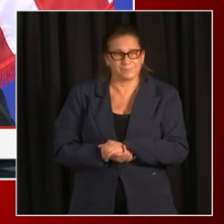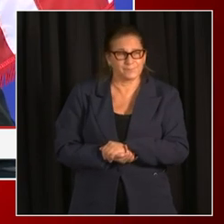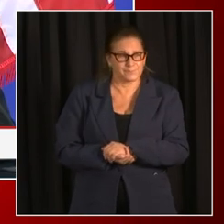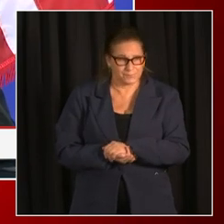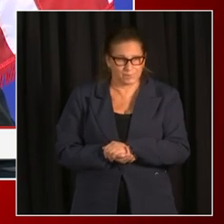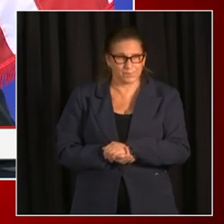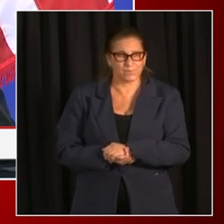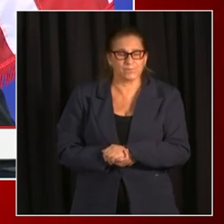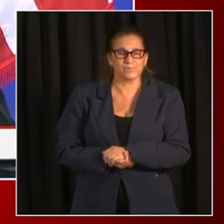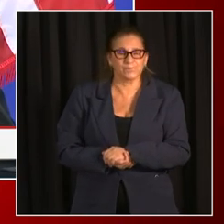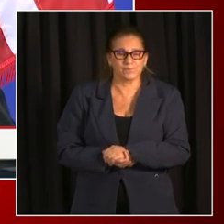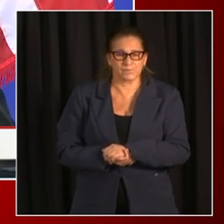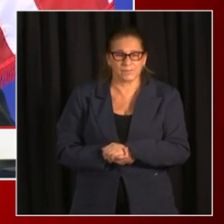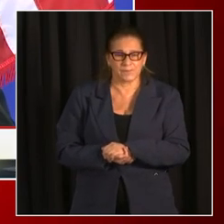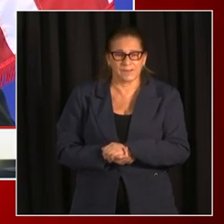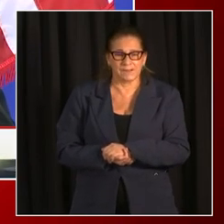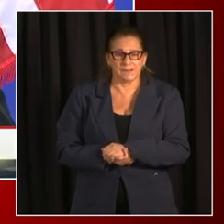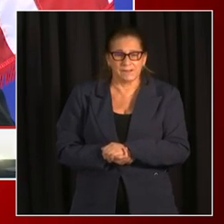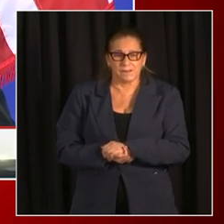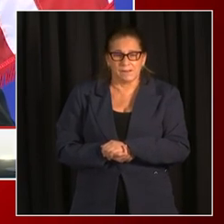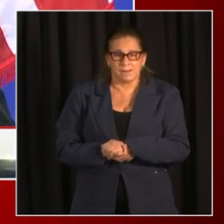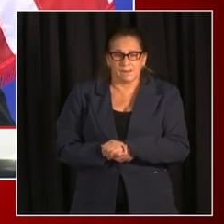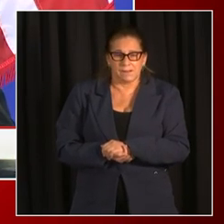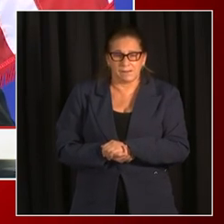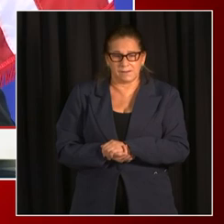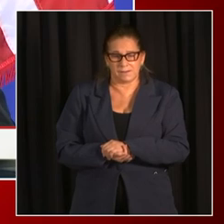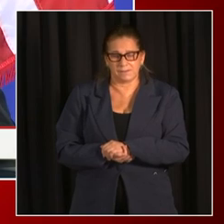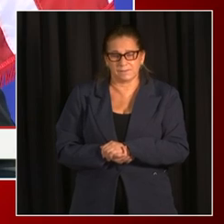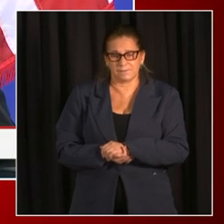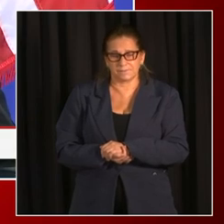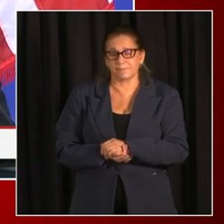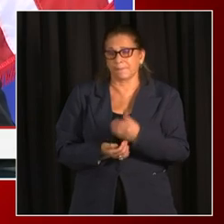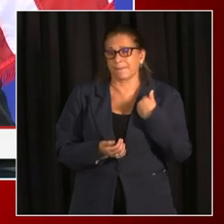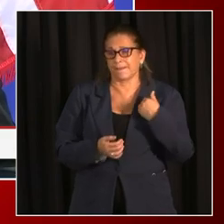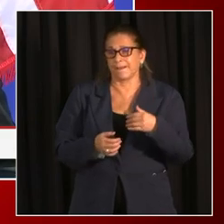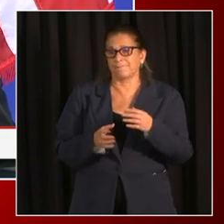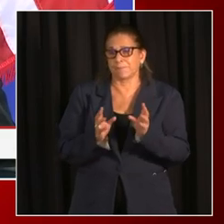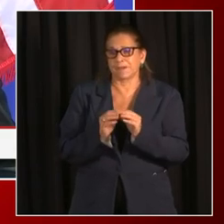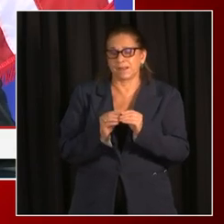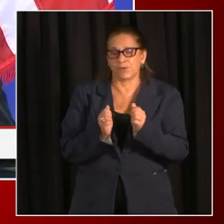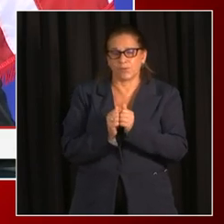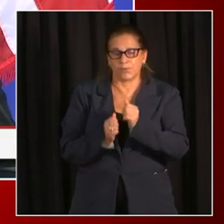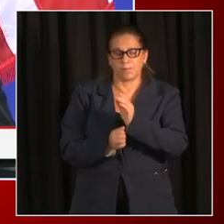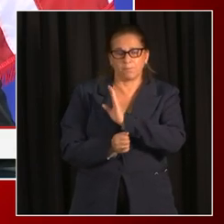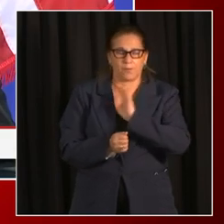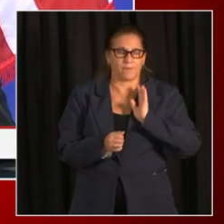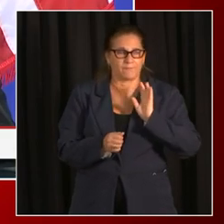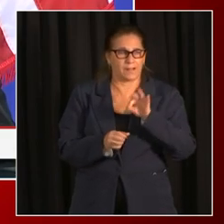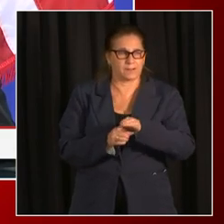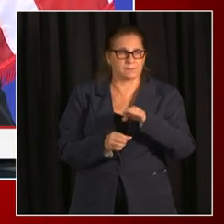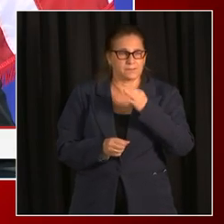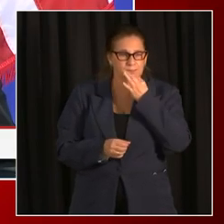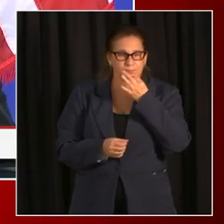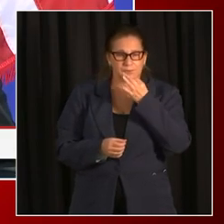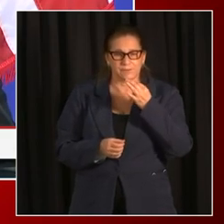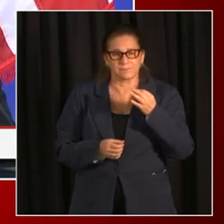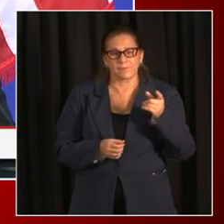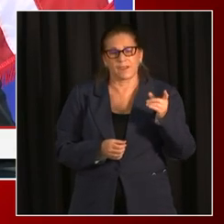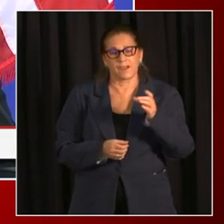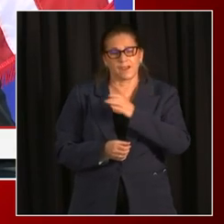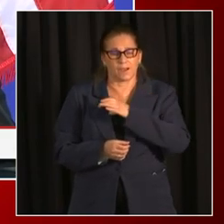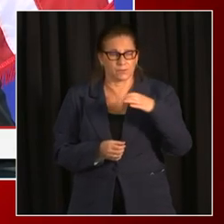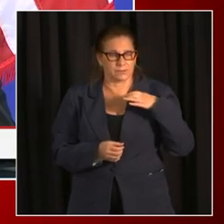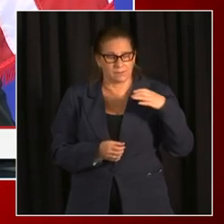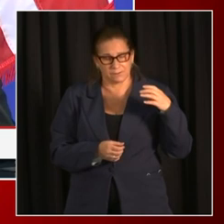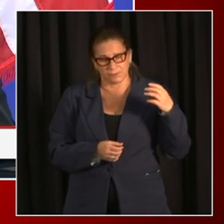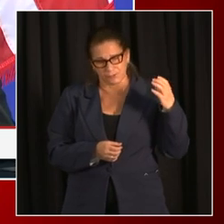to convene a meeting with the Board of Elections. The council chairman